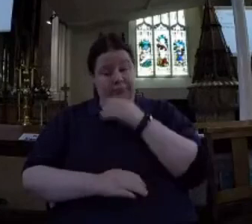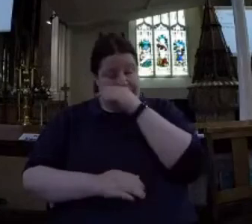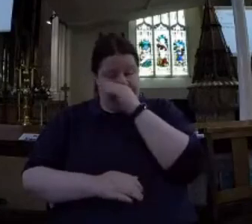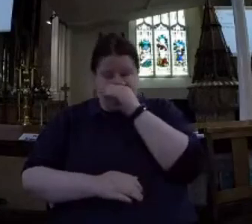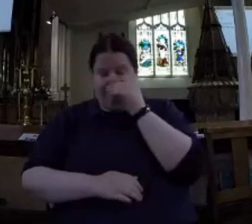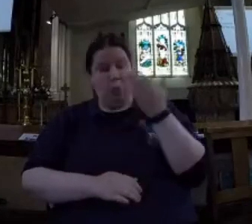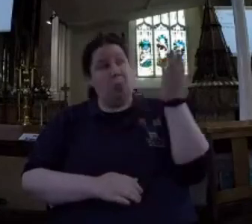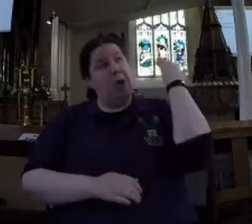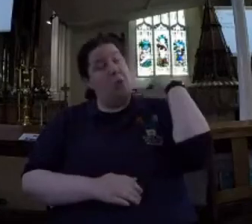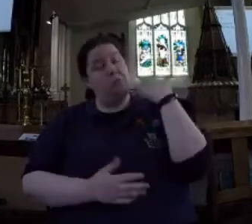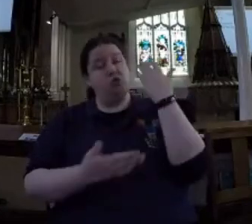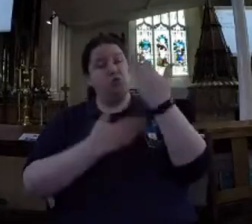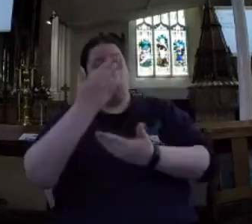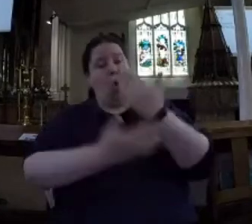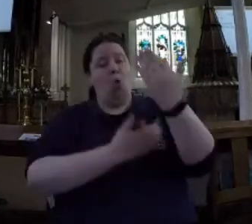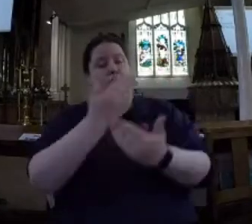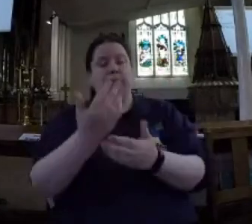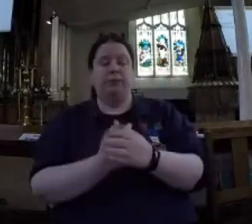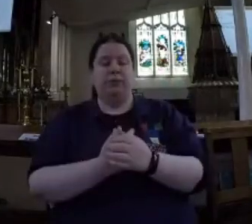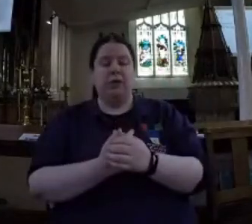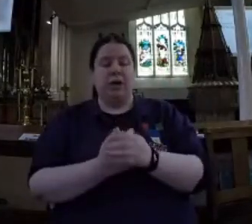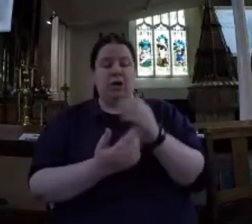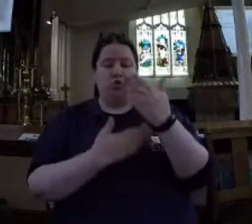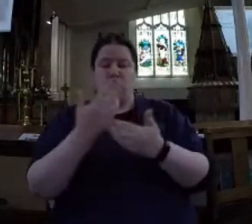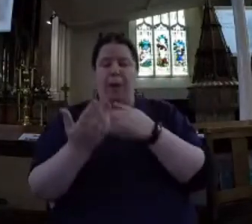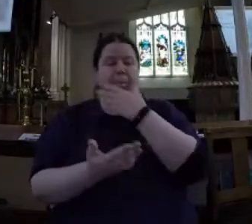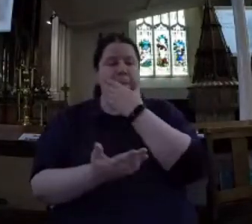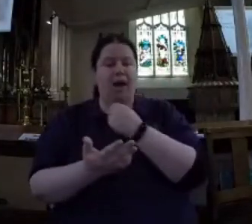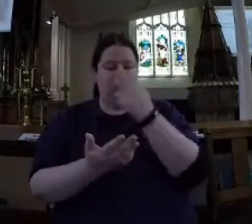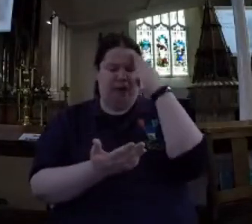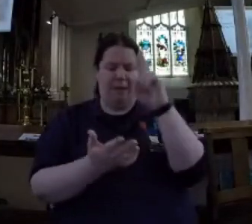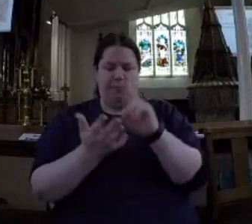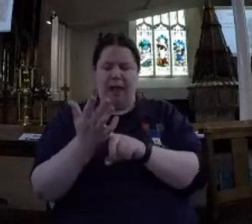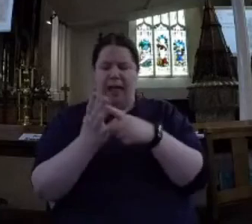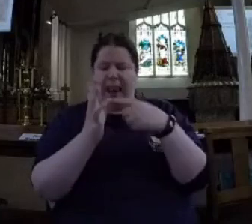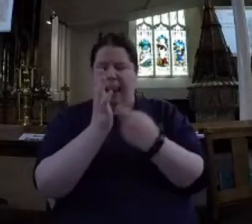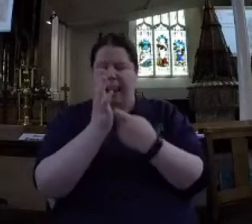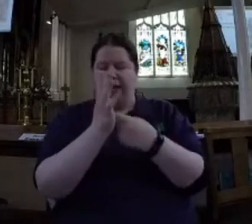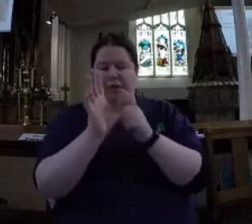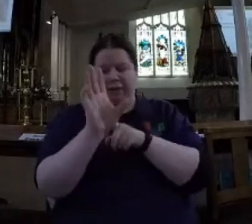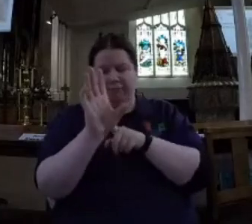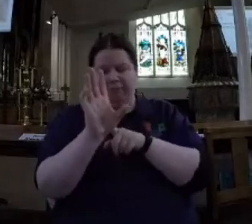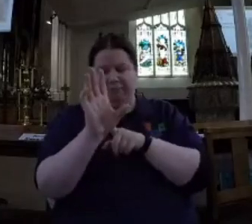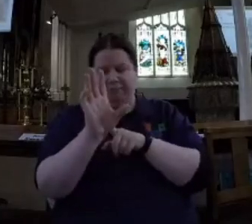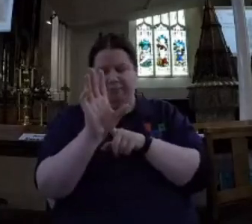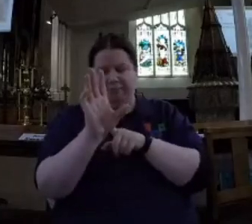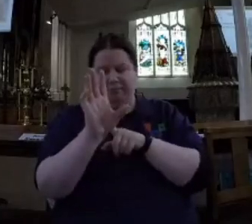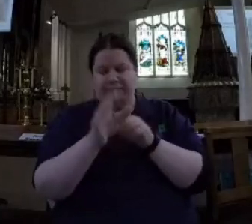read this story about a man called Larry Walters. There's a picture of him. In